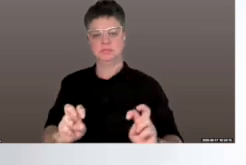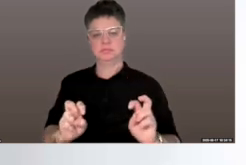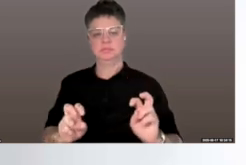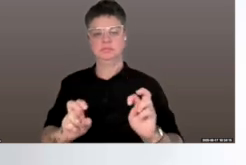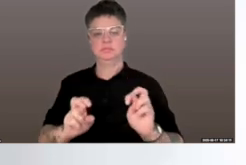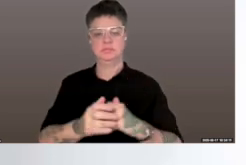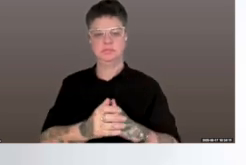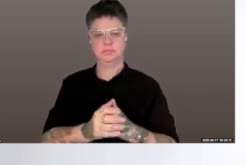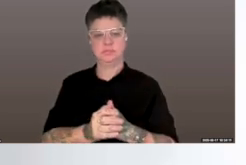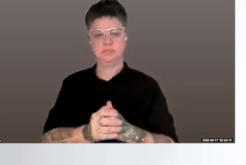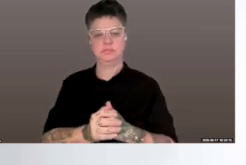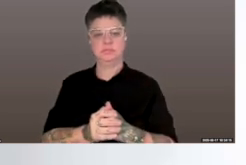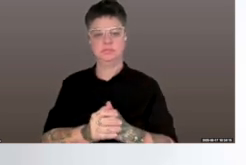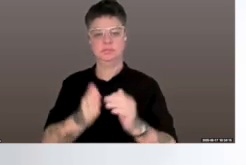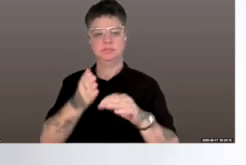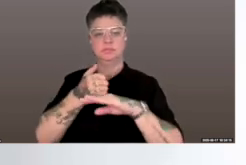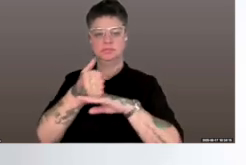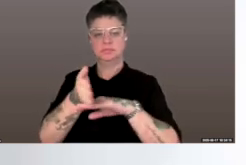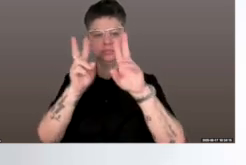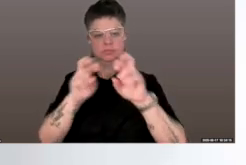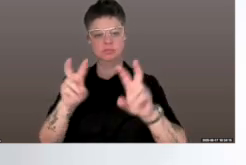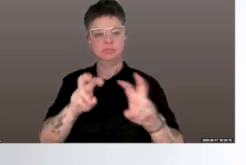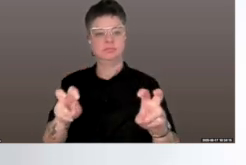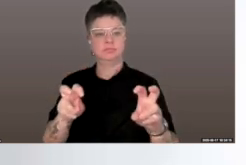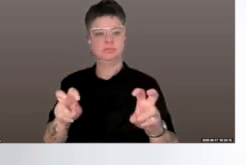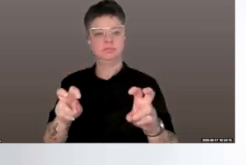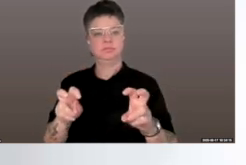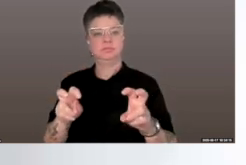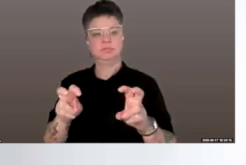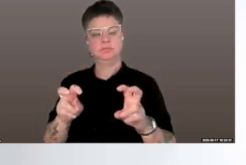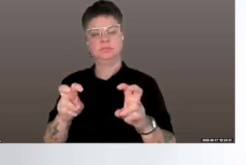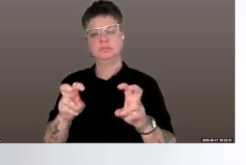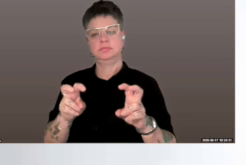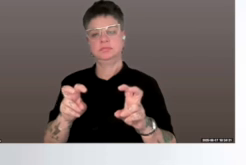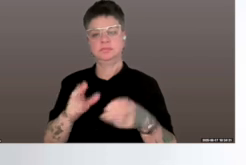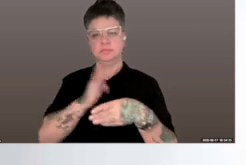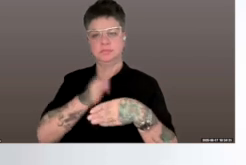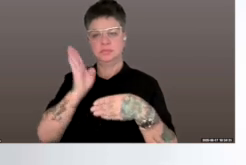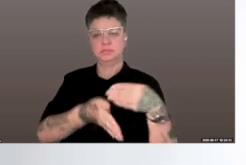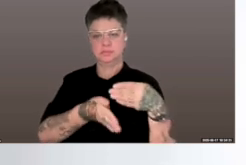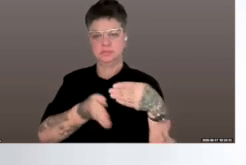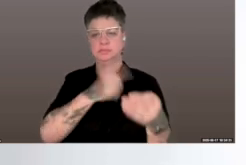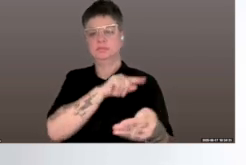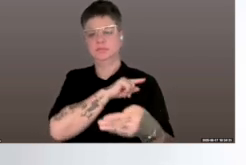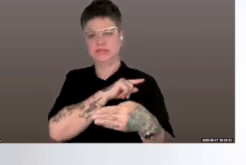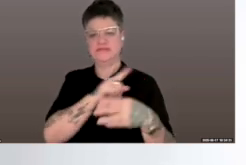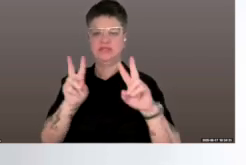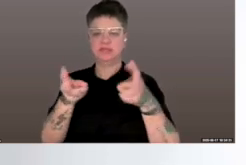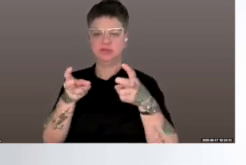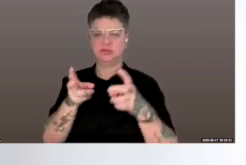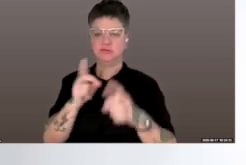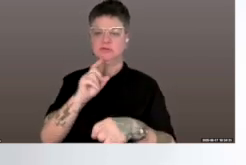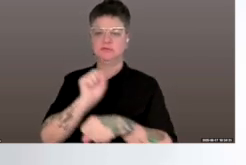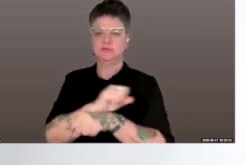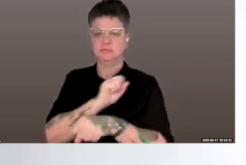With the support of the case manager, the participant will be given two options or routes, soon to